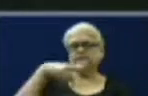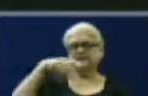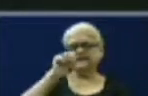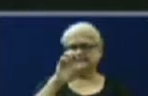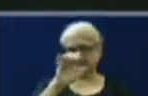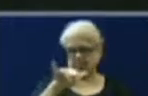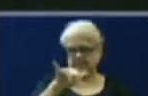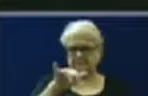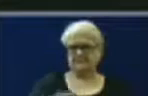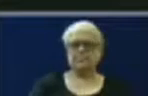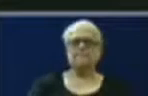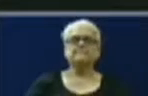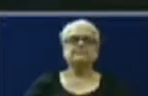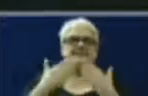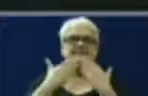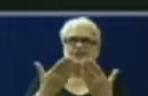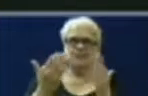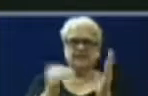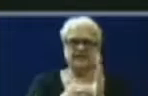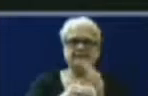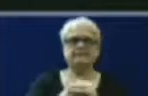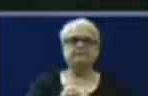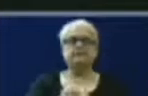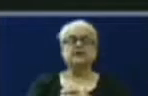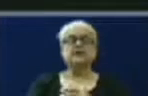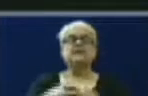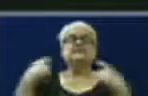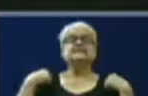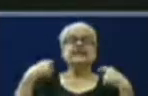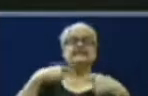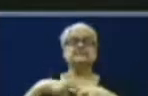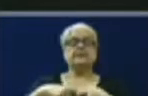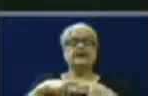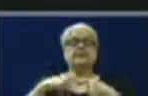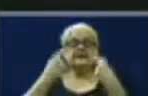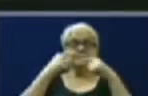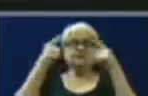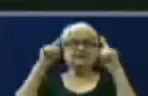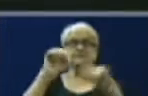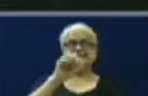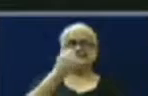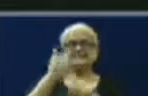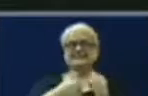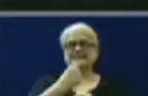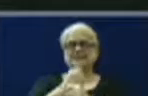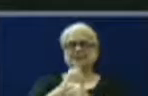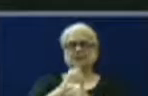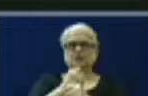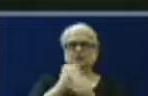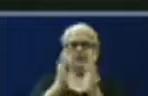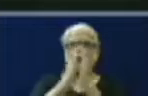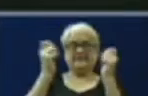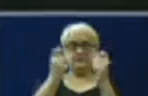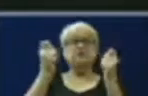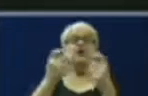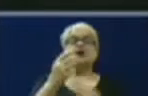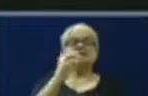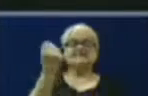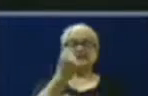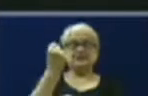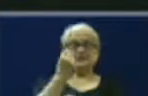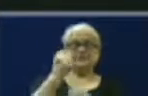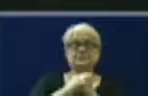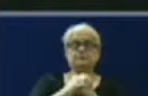I enjoyed the Adelante Hispanic Achievers 10th year anniversary celebration on Saturday. Current and former